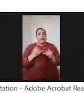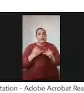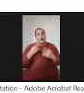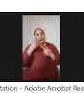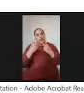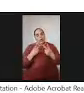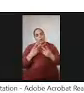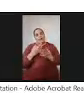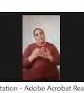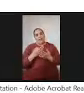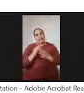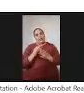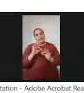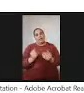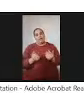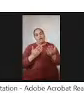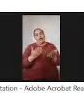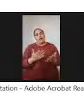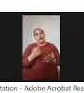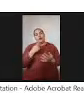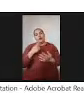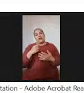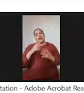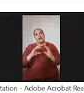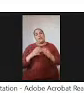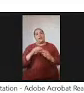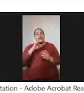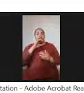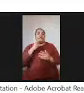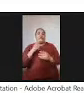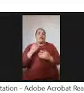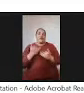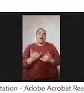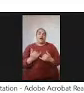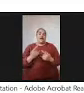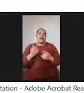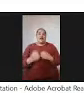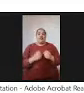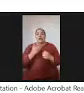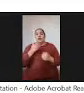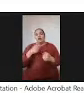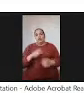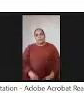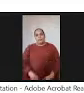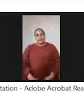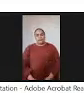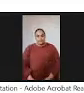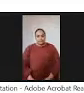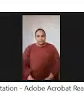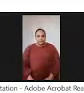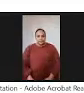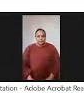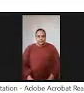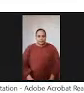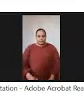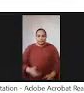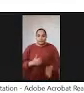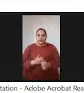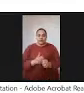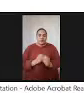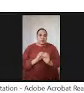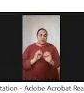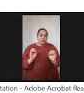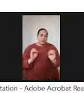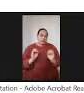the funding being provided to standing committee being sufficient for the current financial year. Thank you, Chair. Thank you very much. Any follow-ups, Member